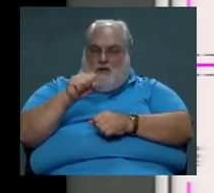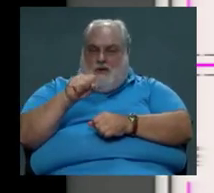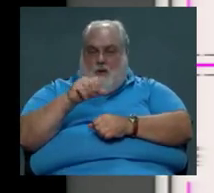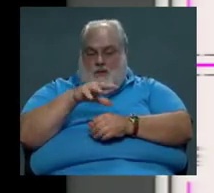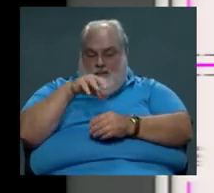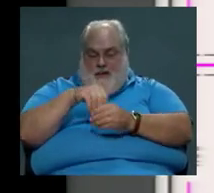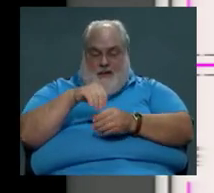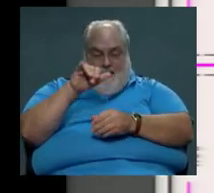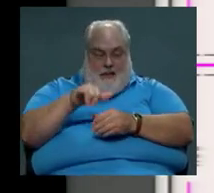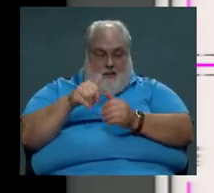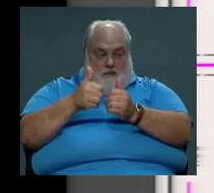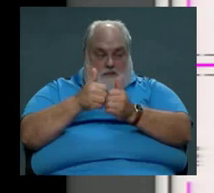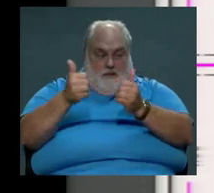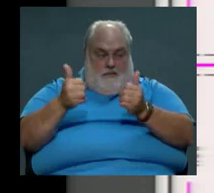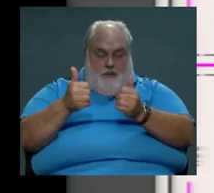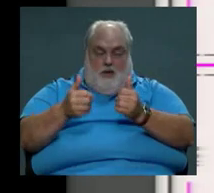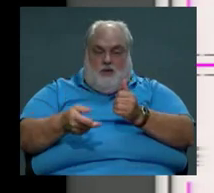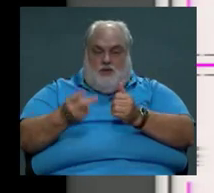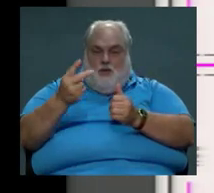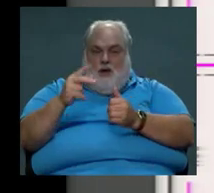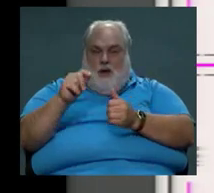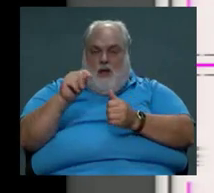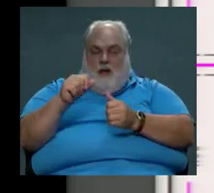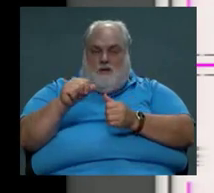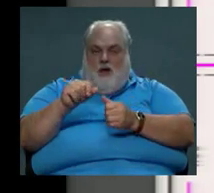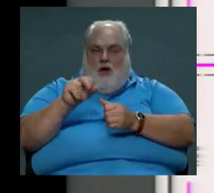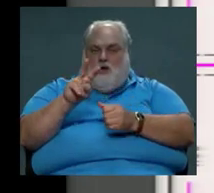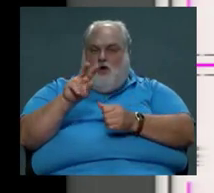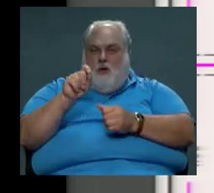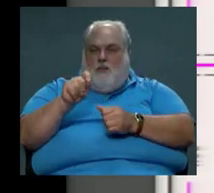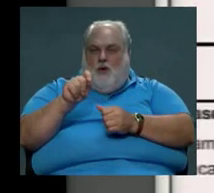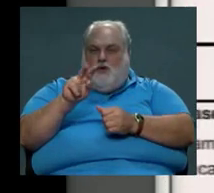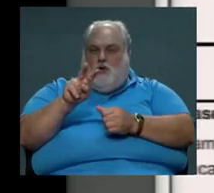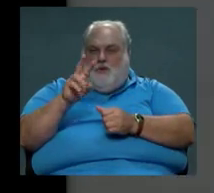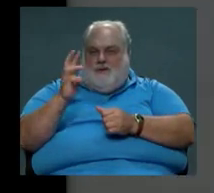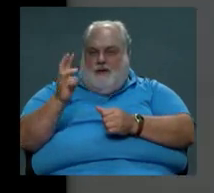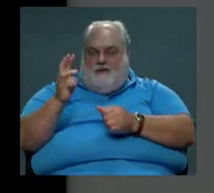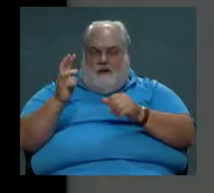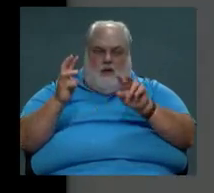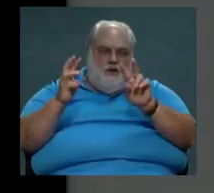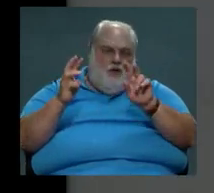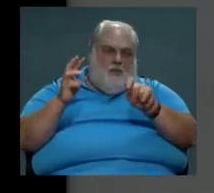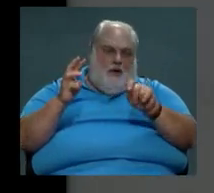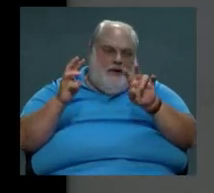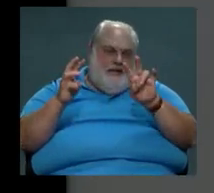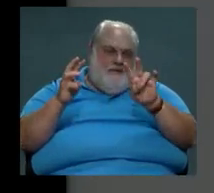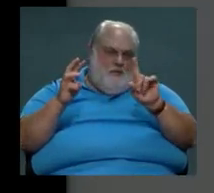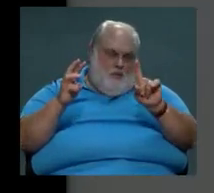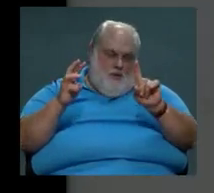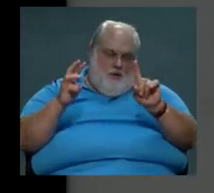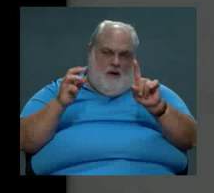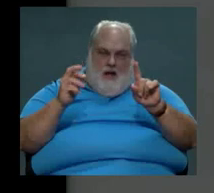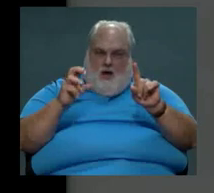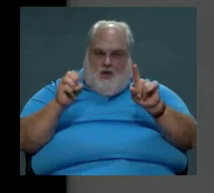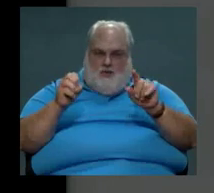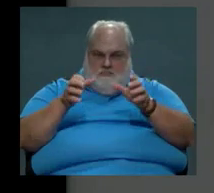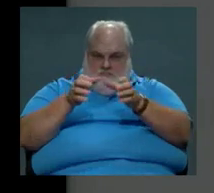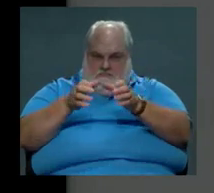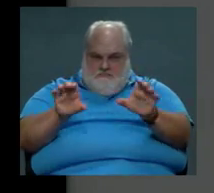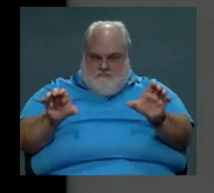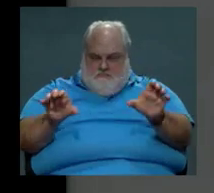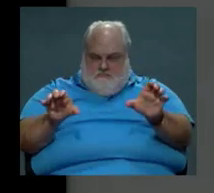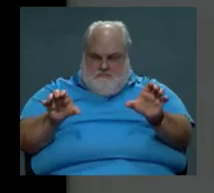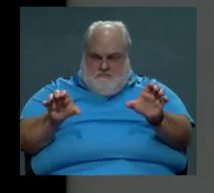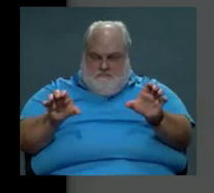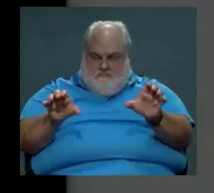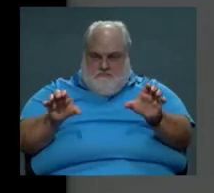this lot split, there was going to get two lots, one about 2.26 acres, another one about 2.71 acres. There